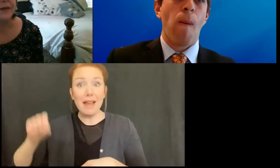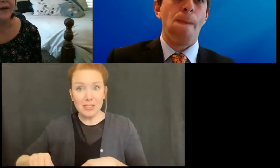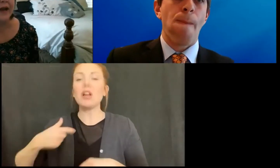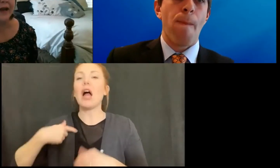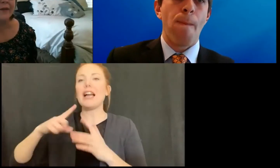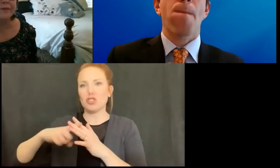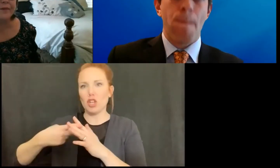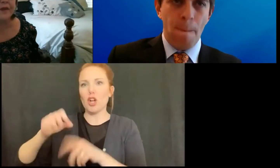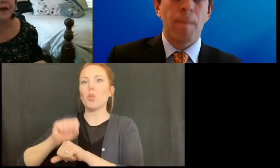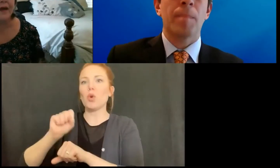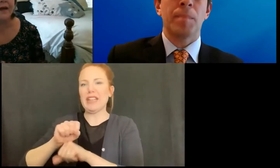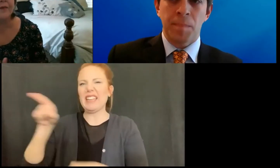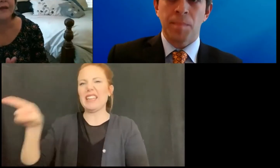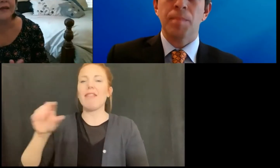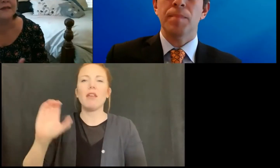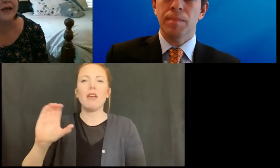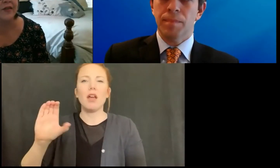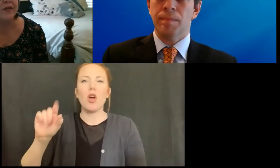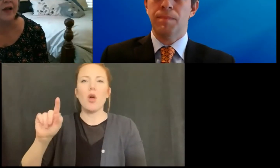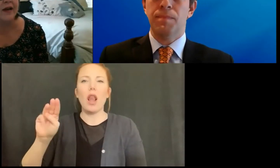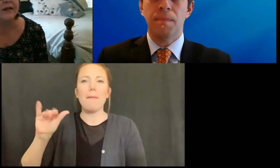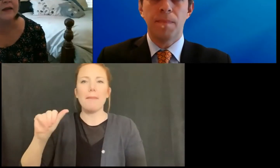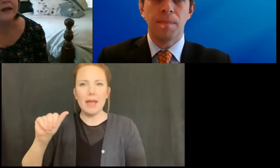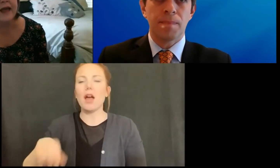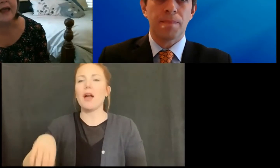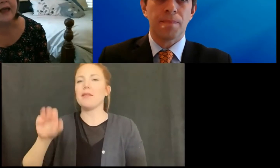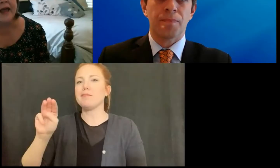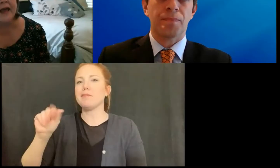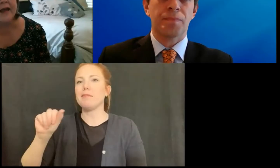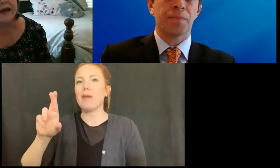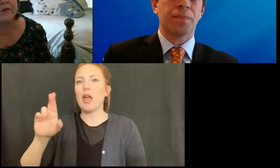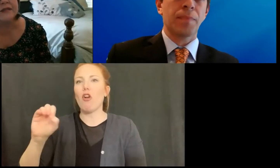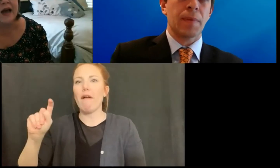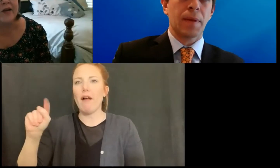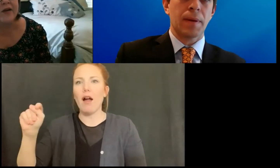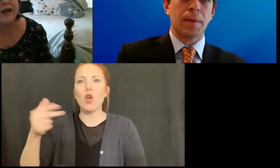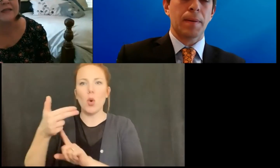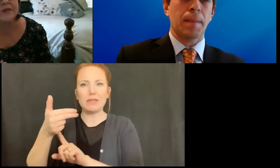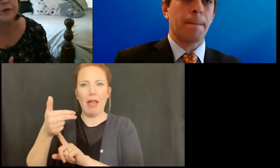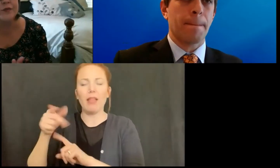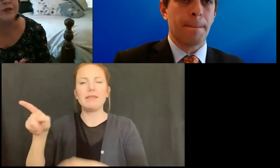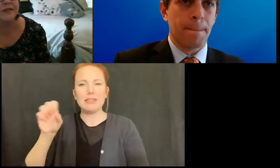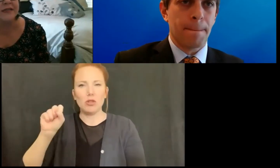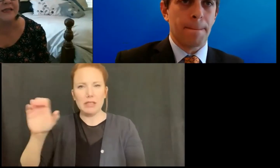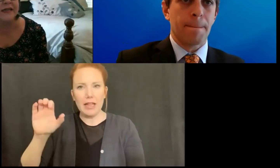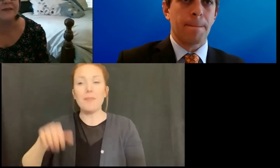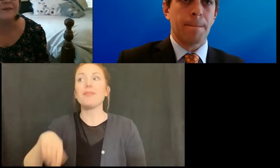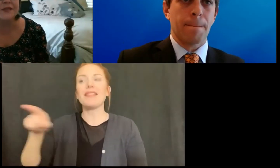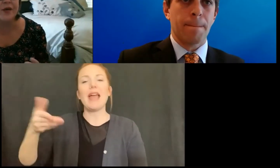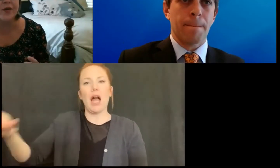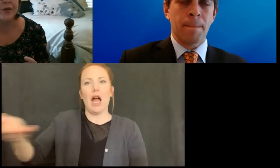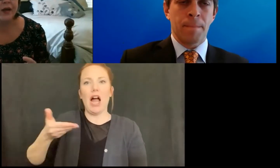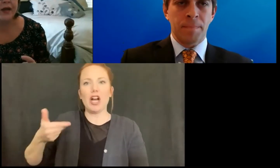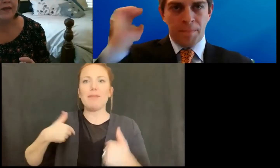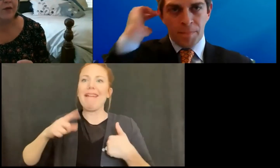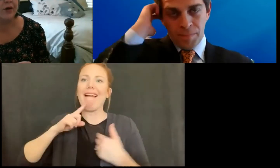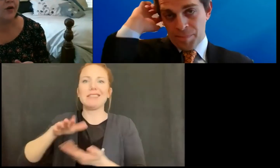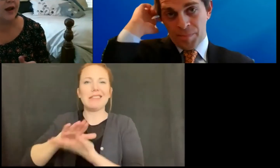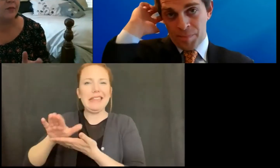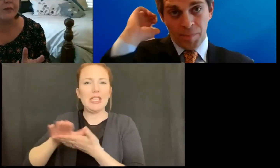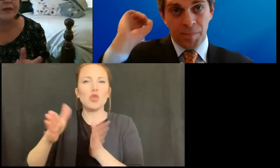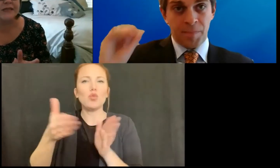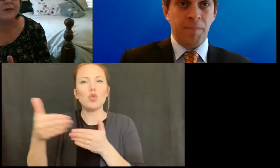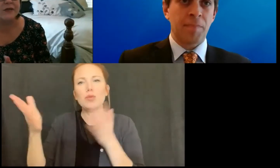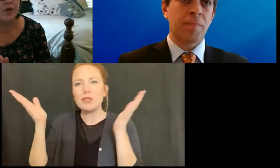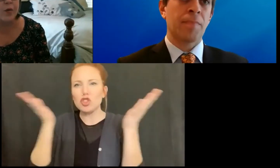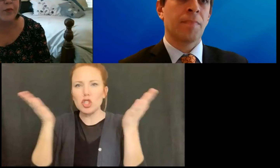Columbia Marriott in South Carolina. And I was hired as a room service attendant. So they were